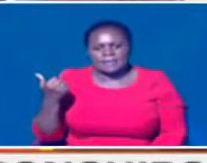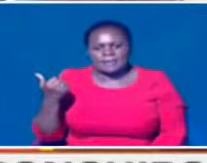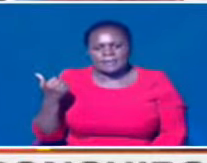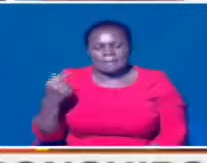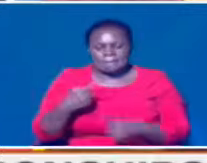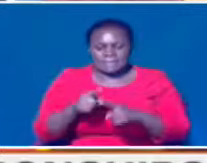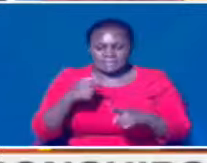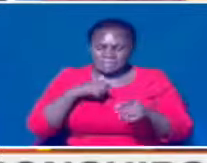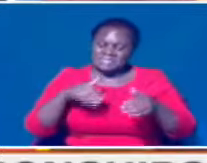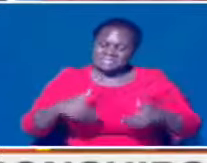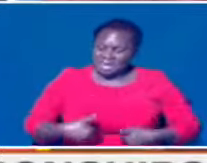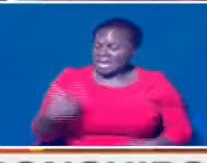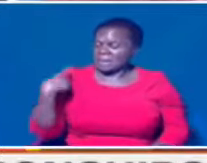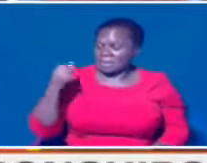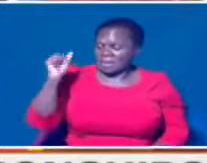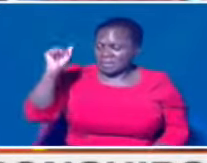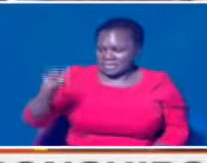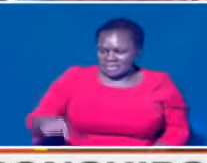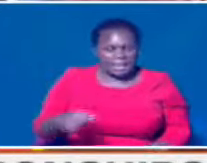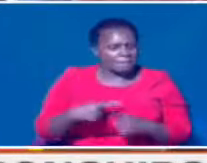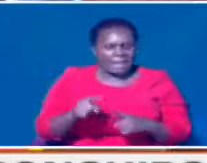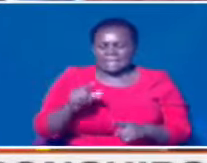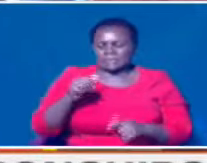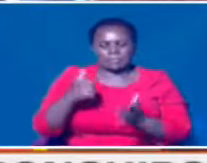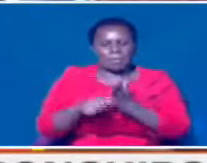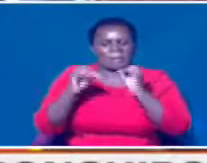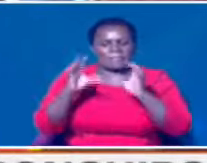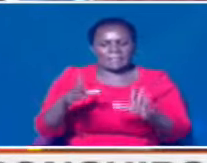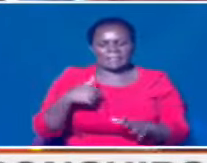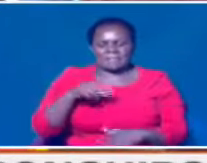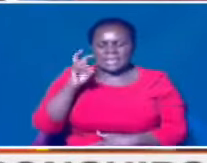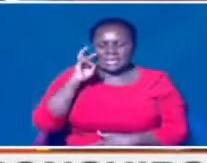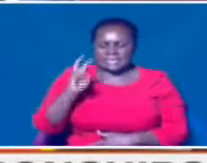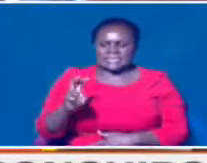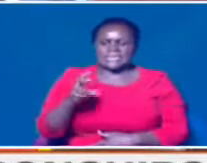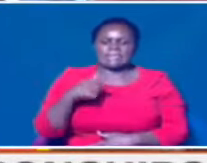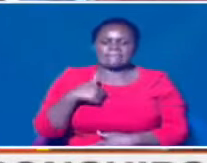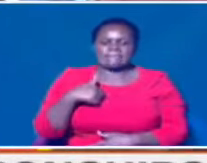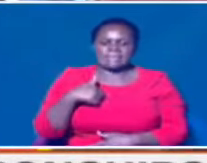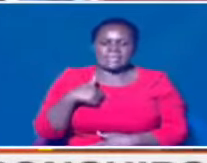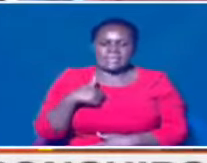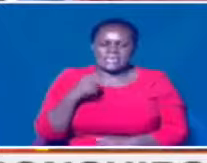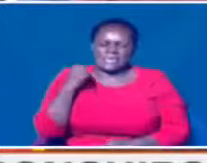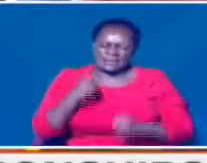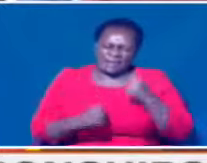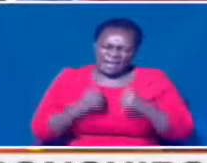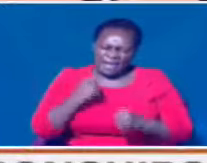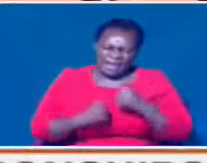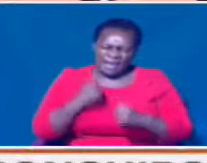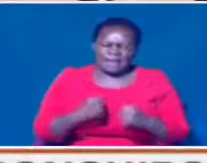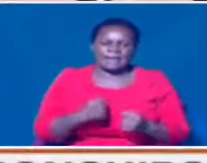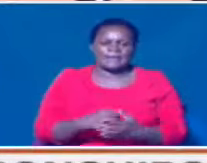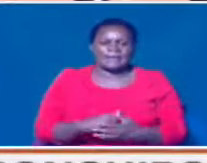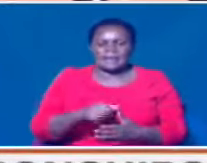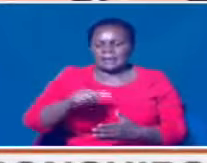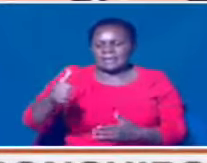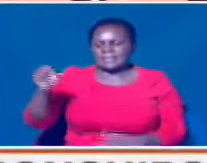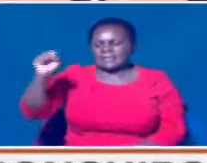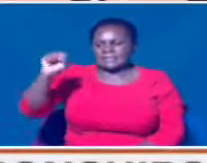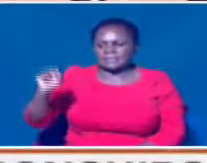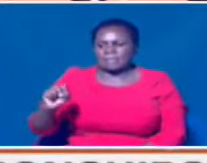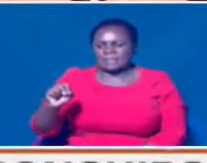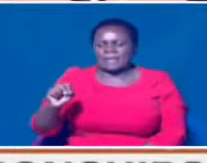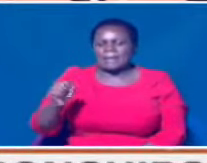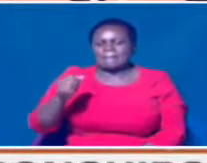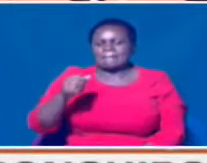I am tired of yesterday. I don't mind. I just roll my legs to the maximum where. Samuel Shege was